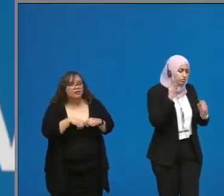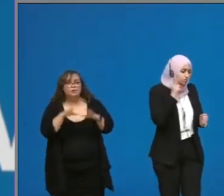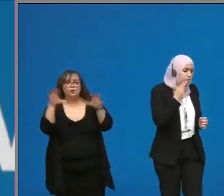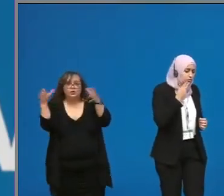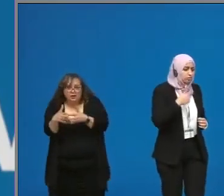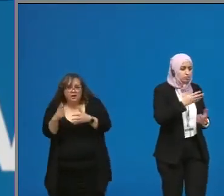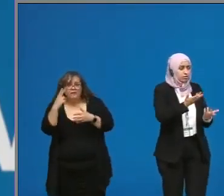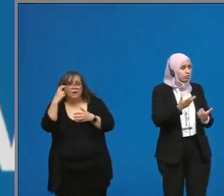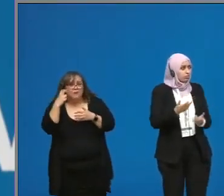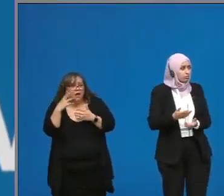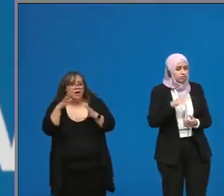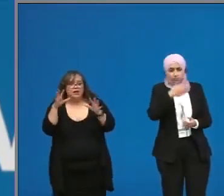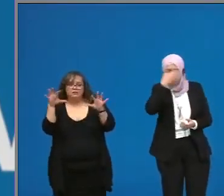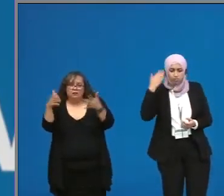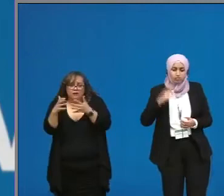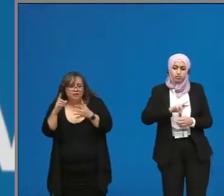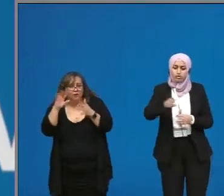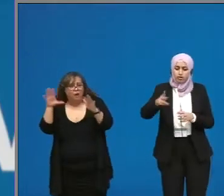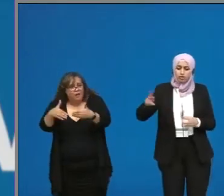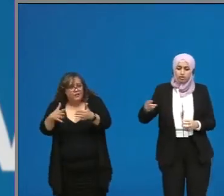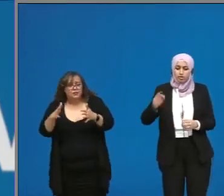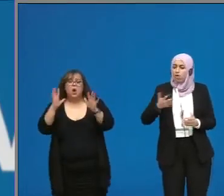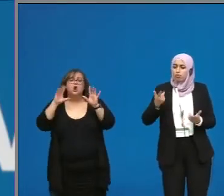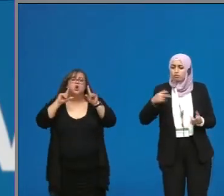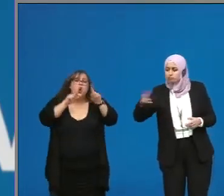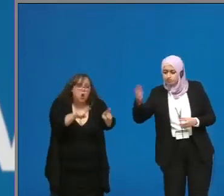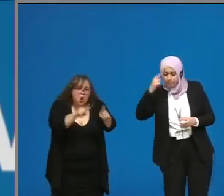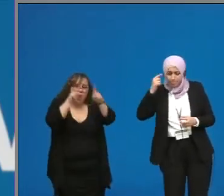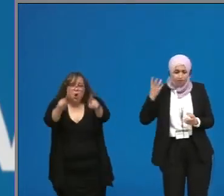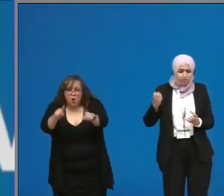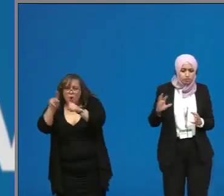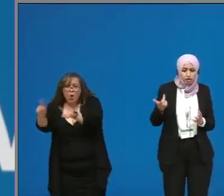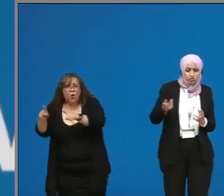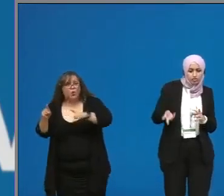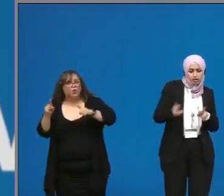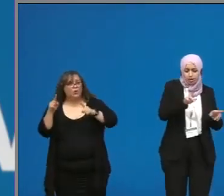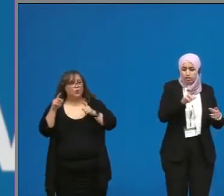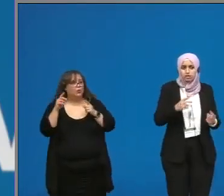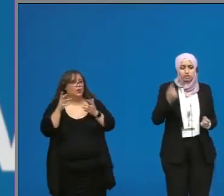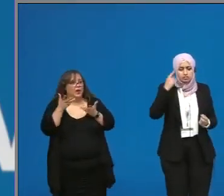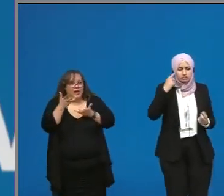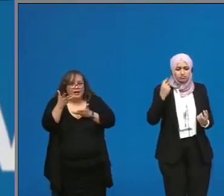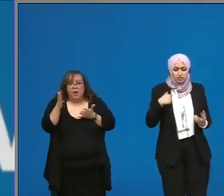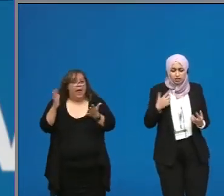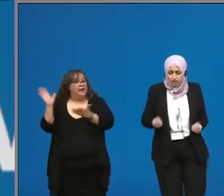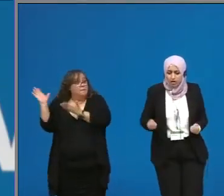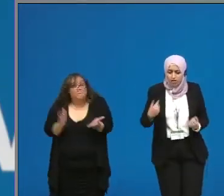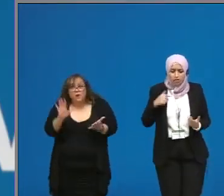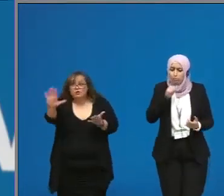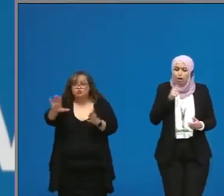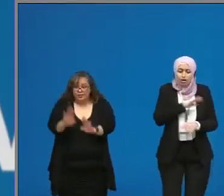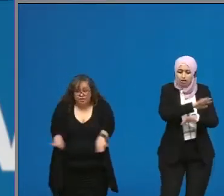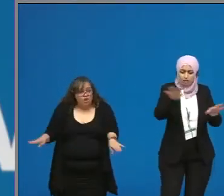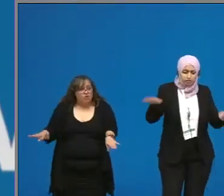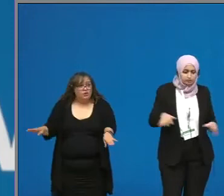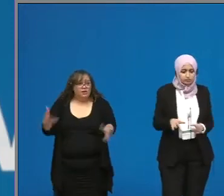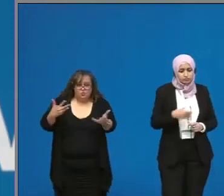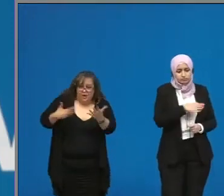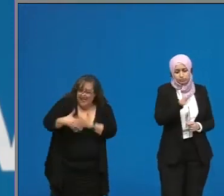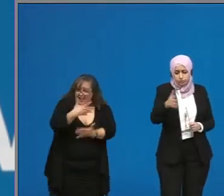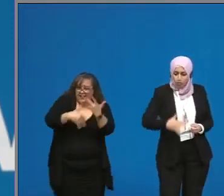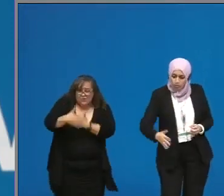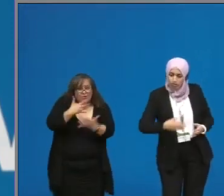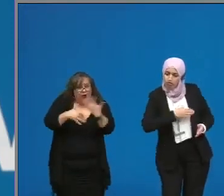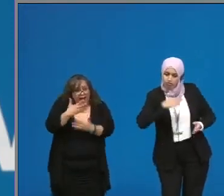blind, autism down. Just go, take your kids. It's very important that you take your kids and let them interact with them constantly. This